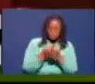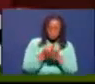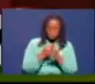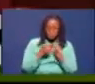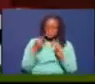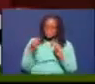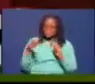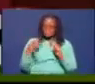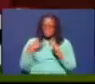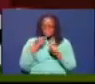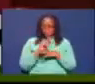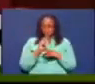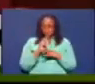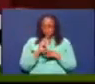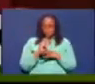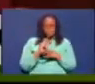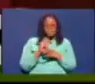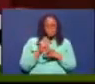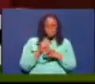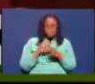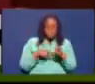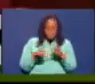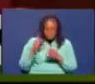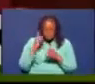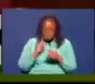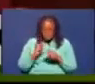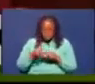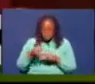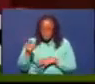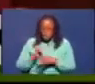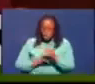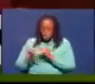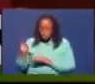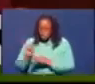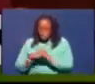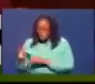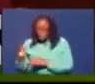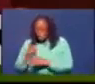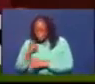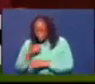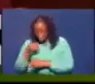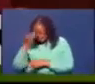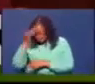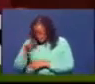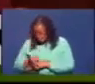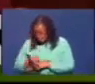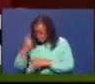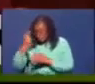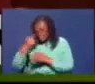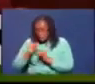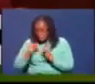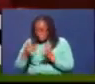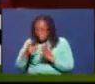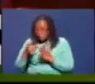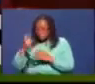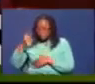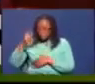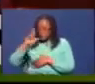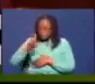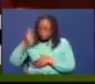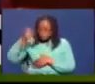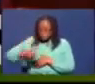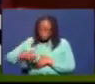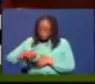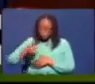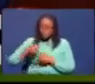formula to reach a figure and putting that figure out without looking at the impact and advising the government necessary? Normally